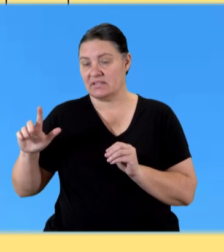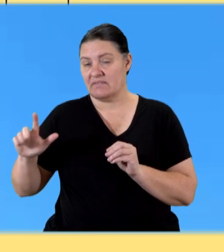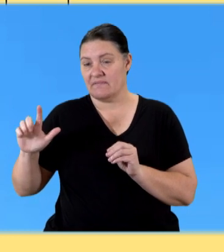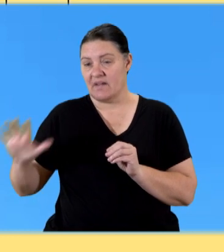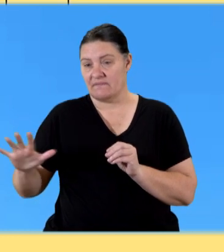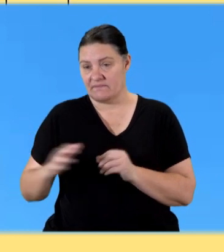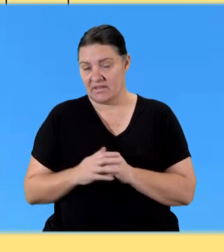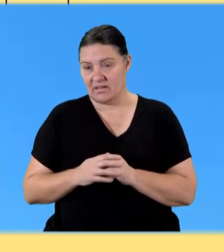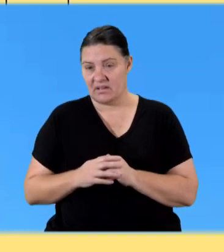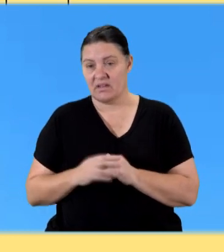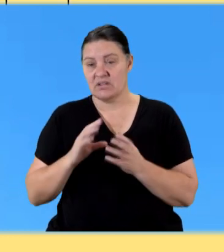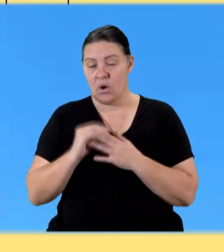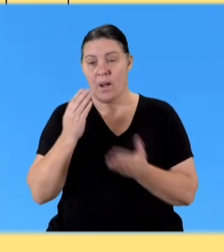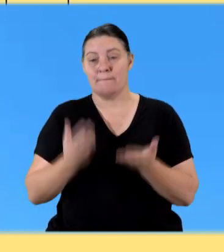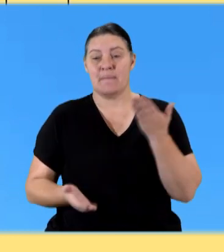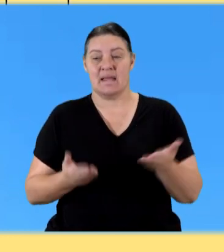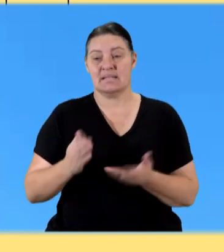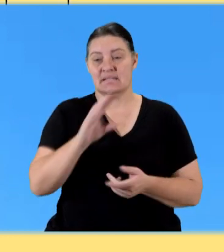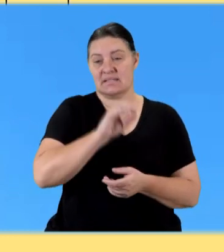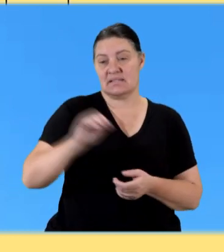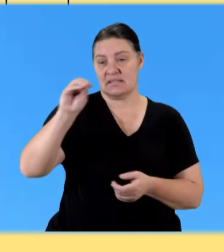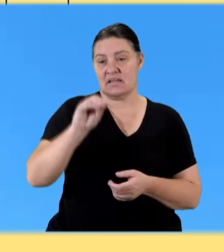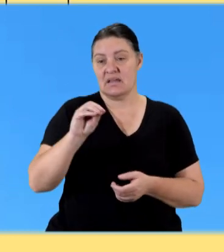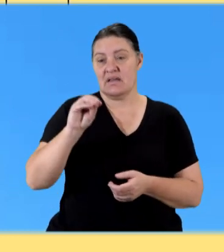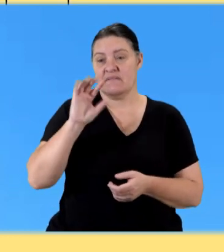124,575. And then we now have our balance carried down,